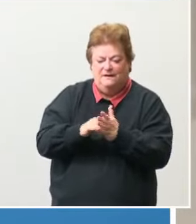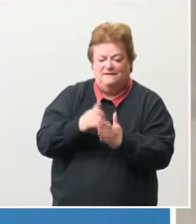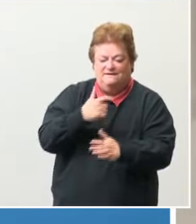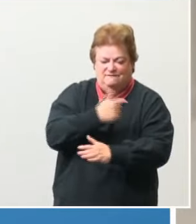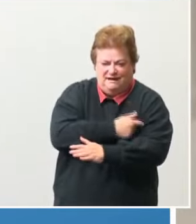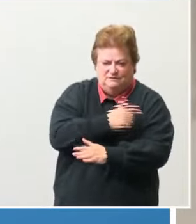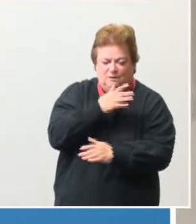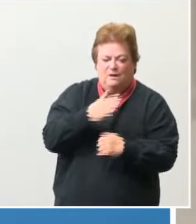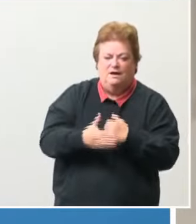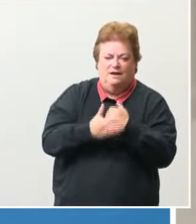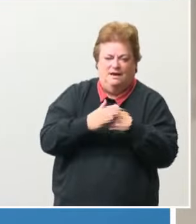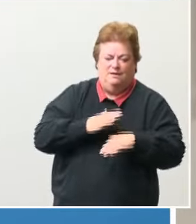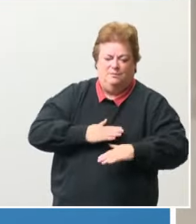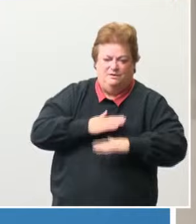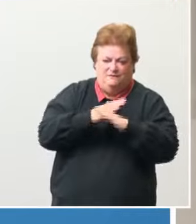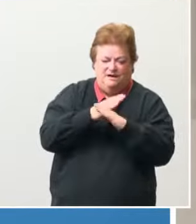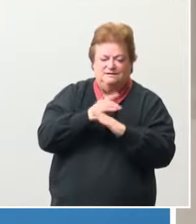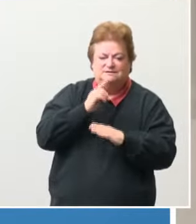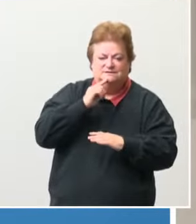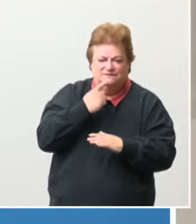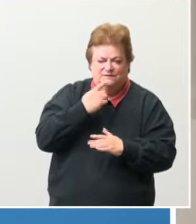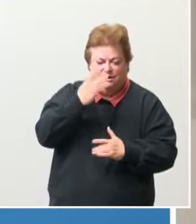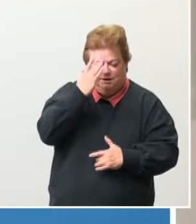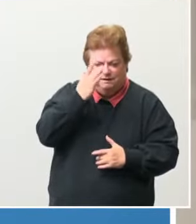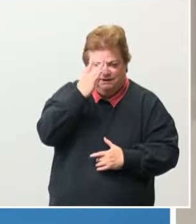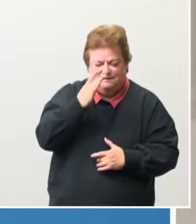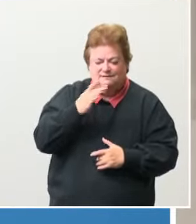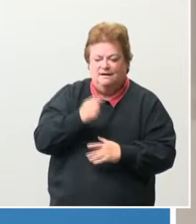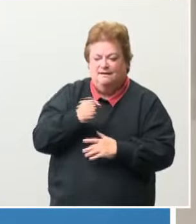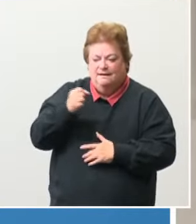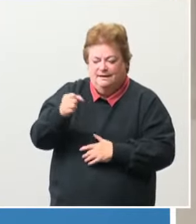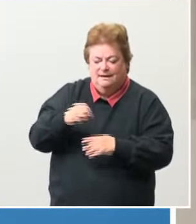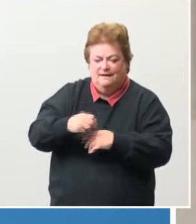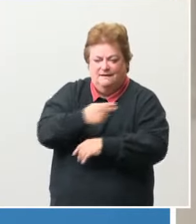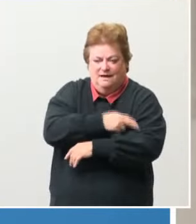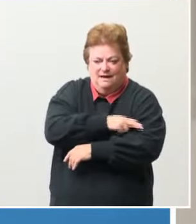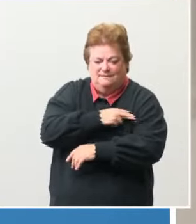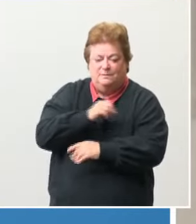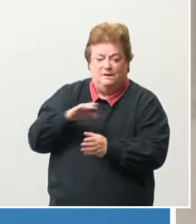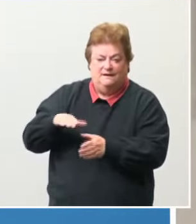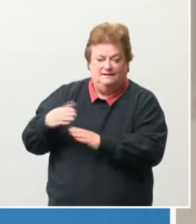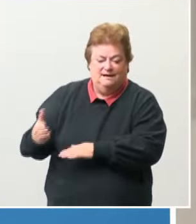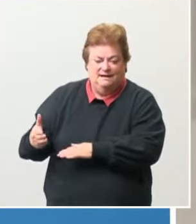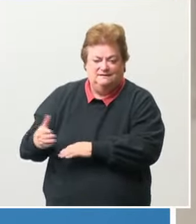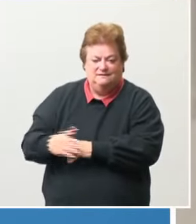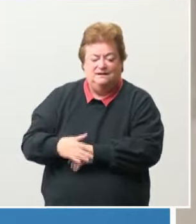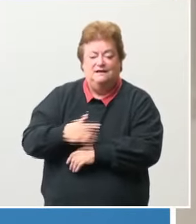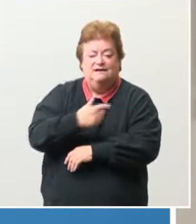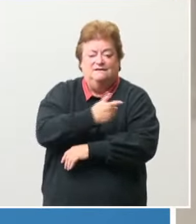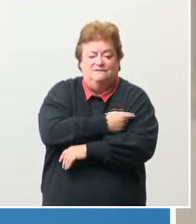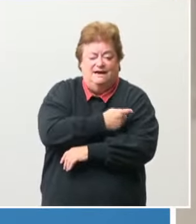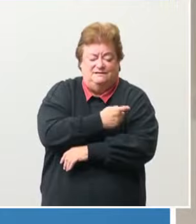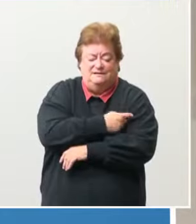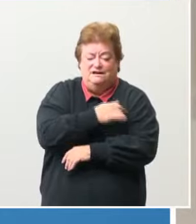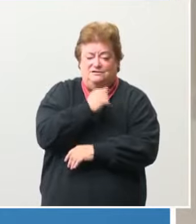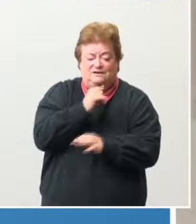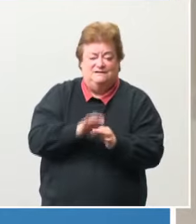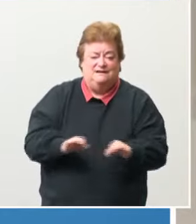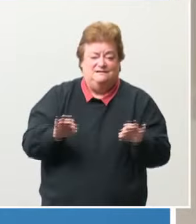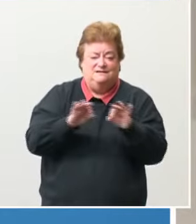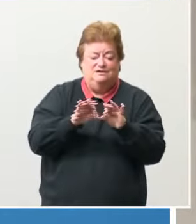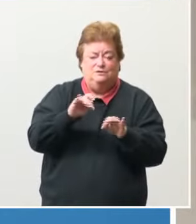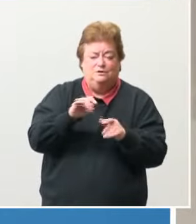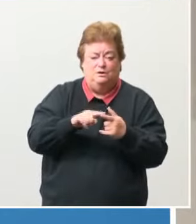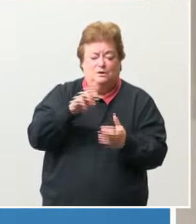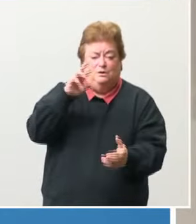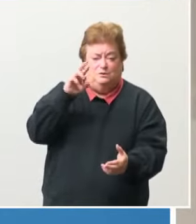vaccination helps prevent severe illness, hospitalizations, and death. Vaccination remains an essential tool to